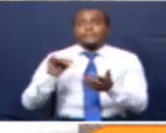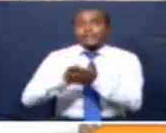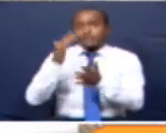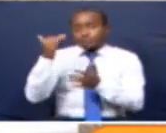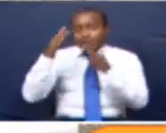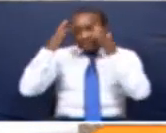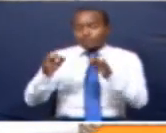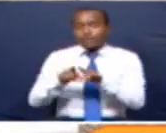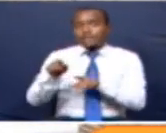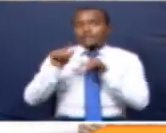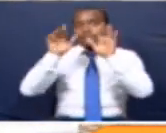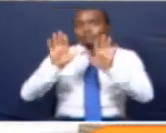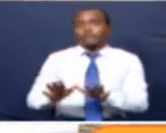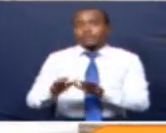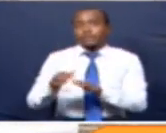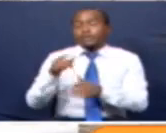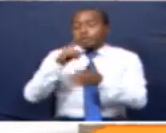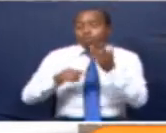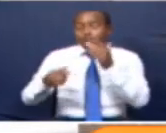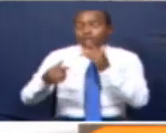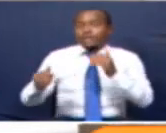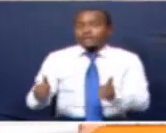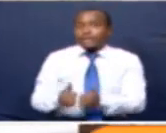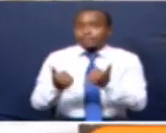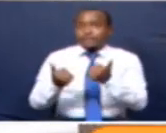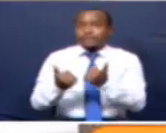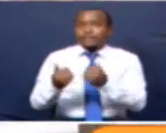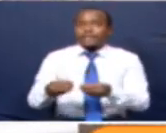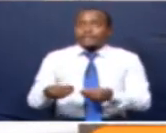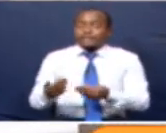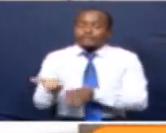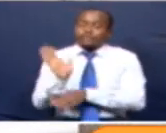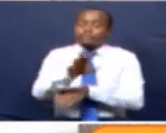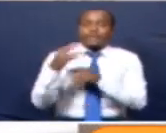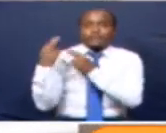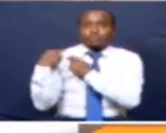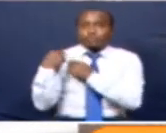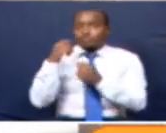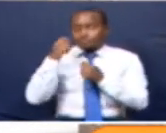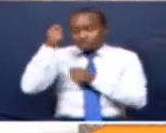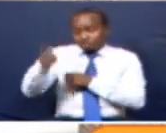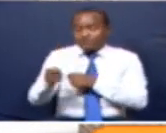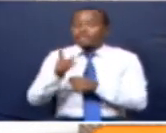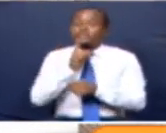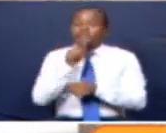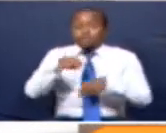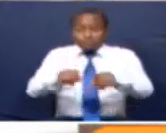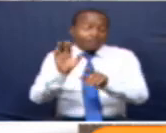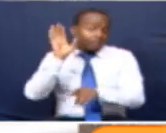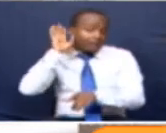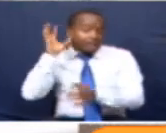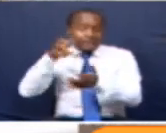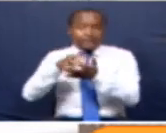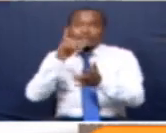this is important, because what it has done is simply given back that discretion to the judges, saying, look, you are the one who has had the case, you're the one